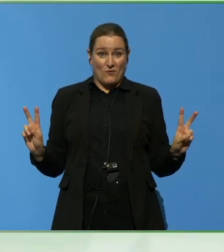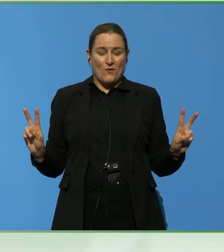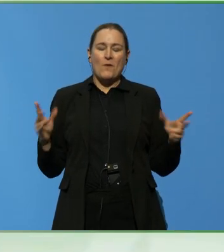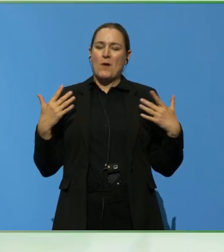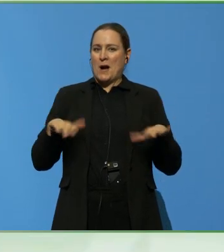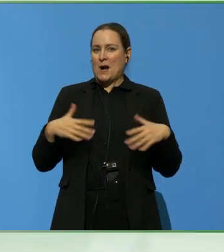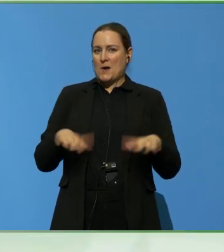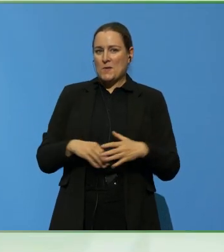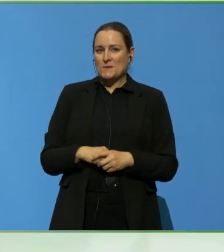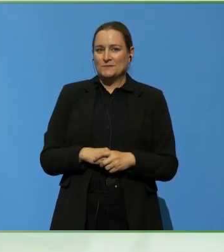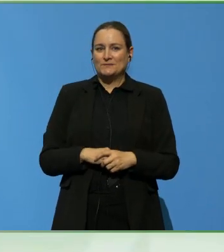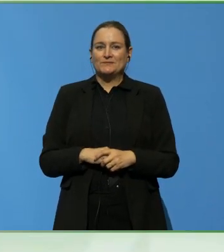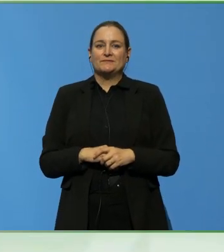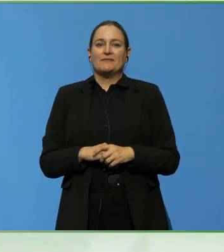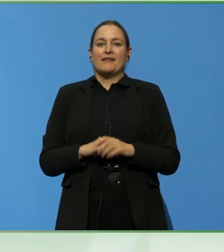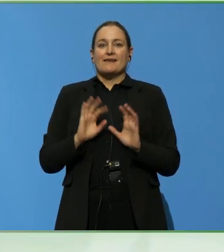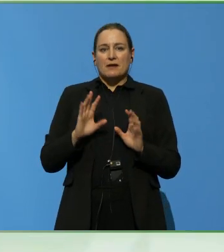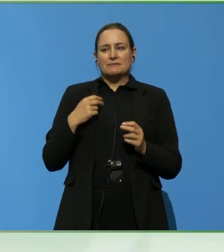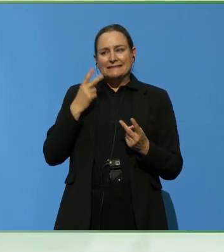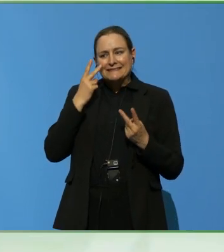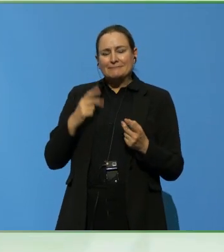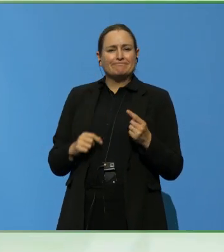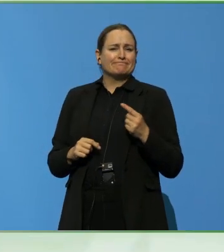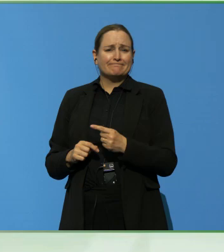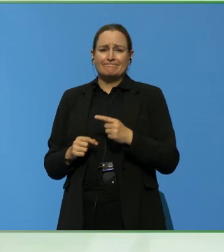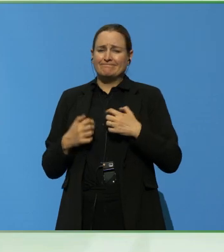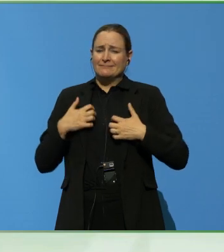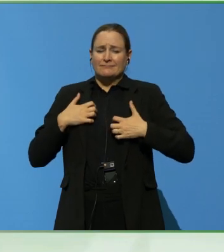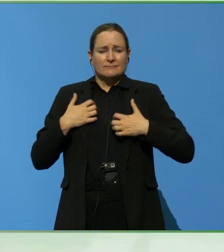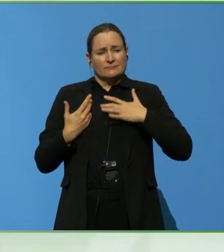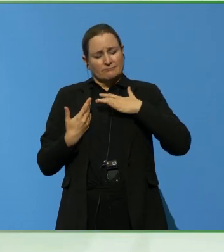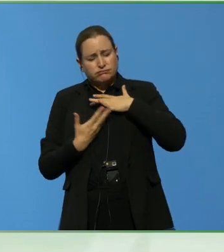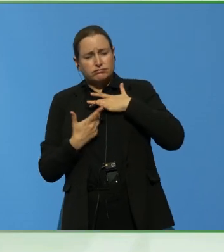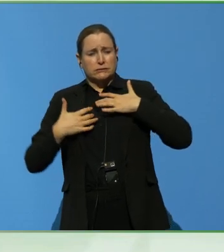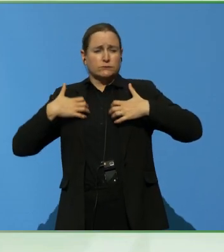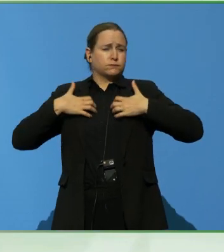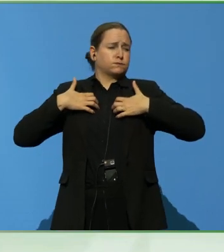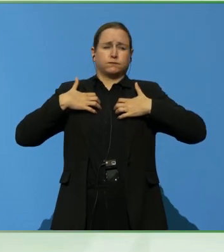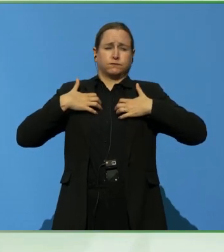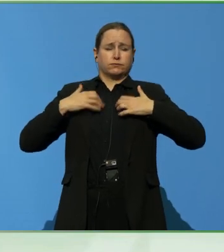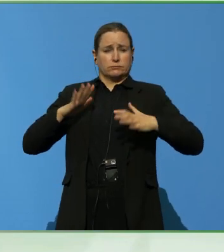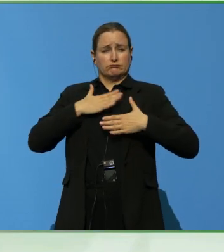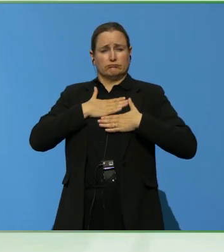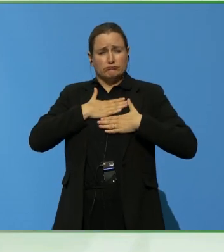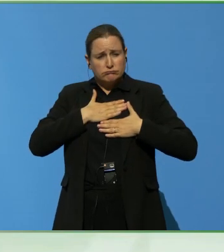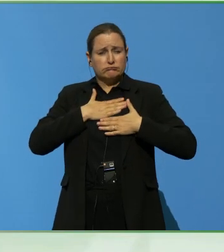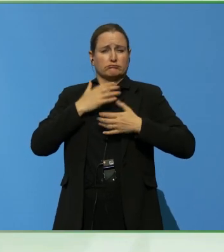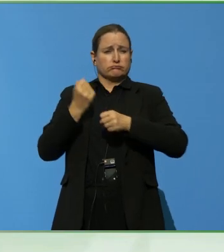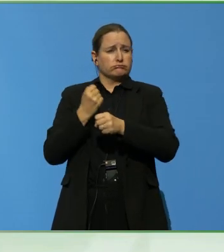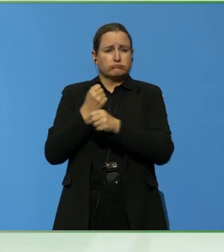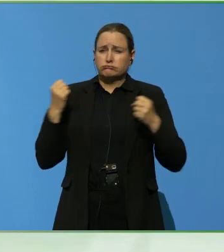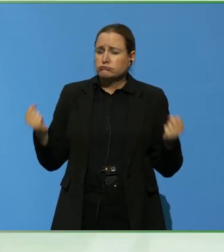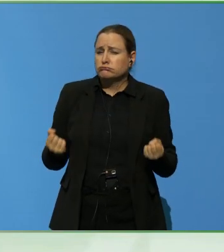emphasize that contributed to this is their passion and their commitment to what they are doing. And so I welcome you to follow up with them, make